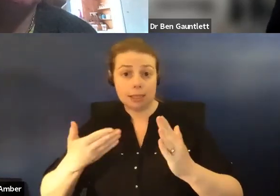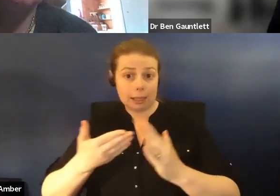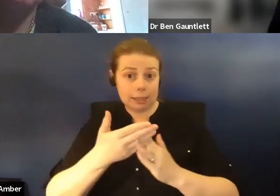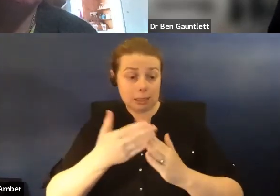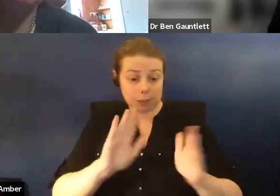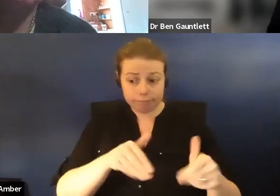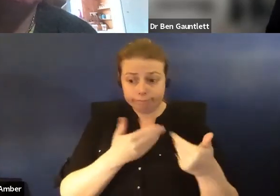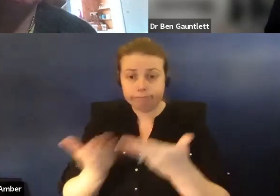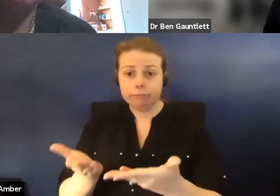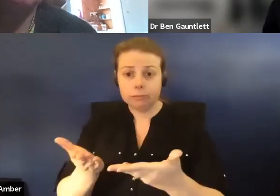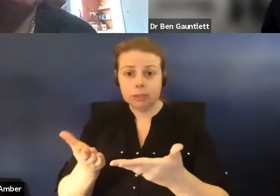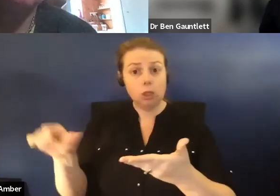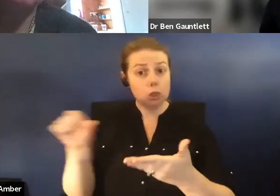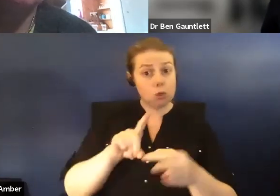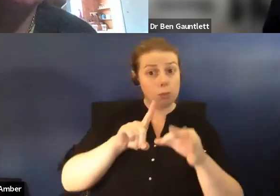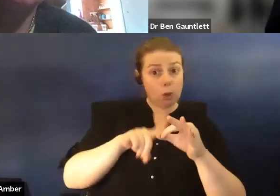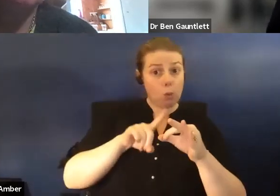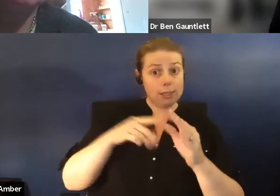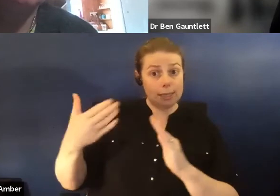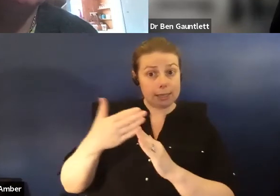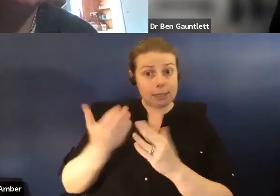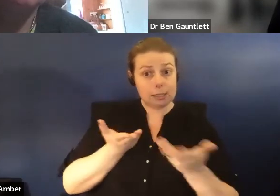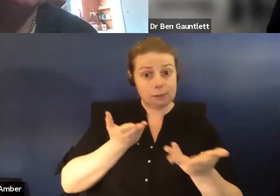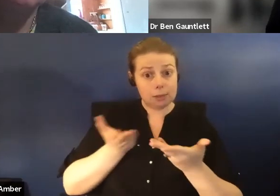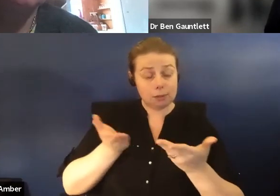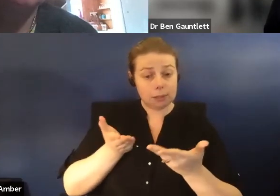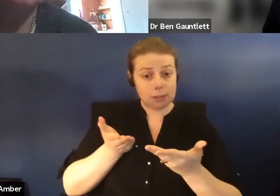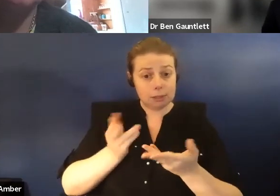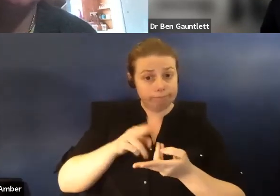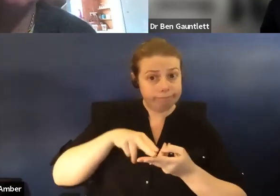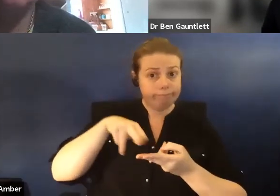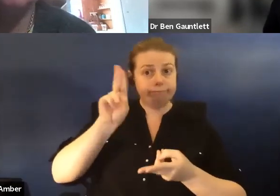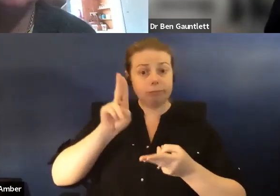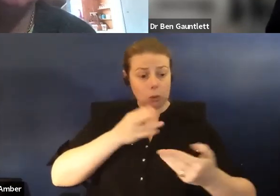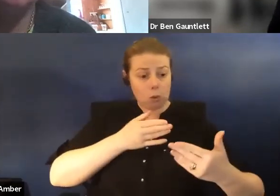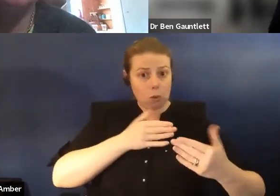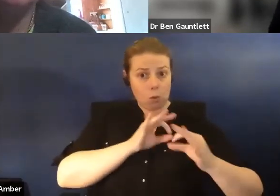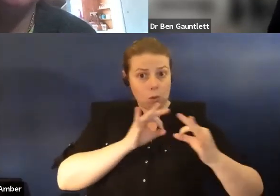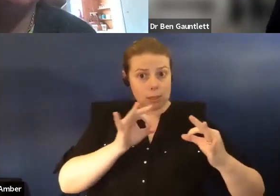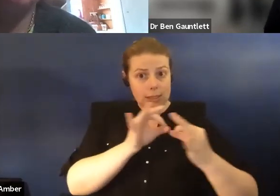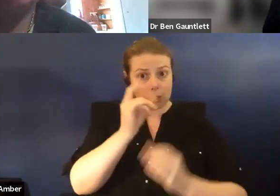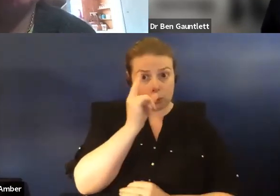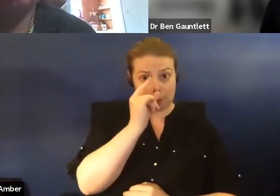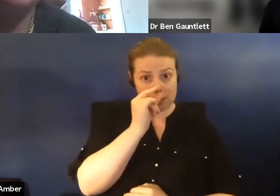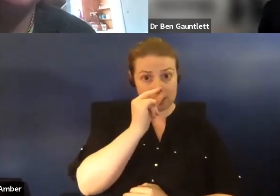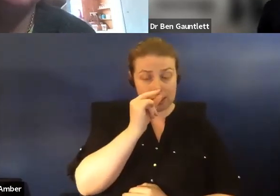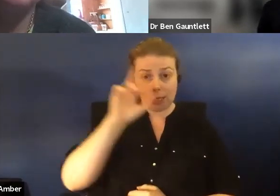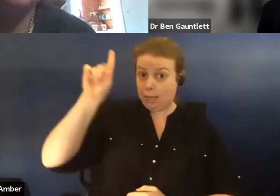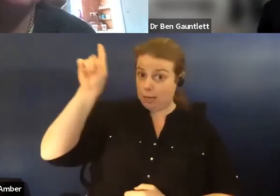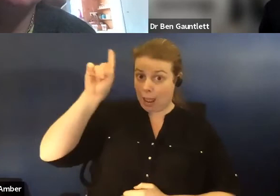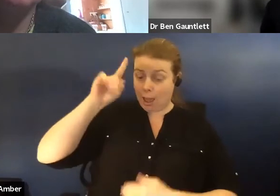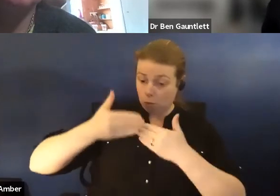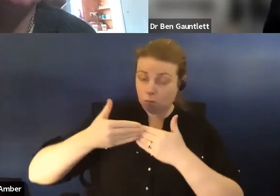provide quality accessible services, and increase organisational capacity to comply with current and future accessible